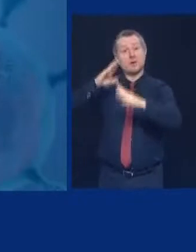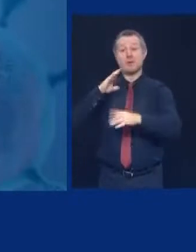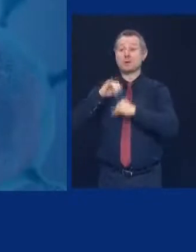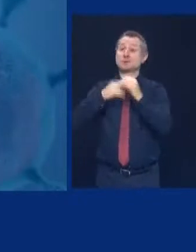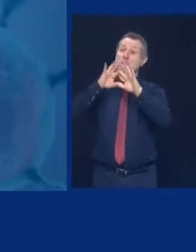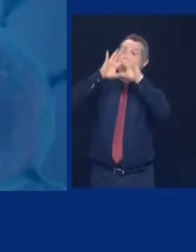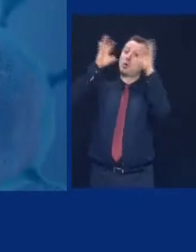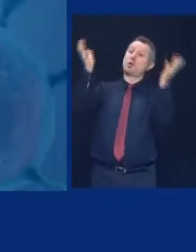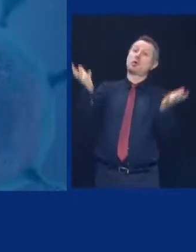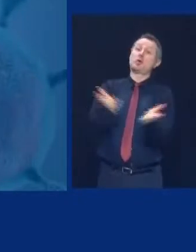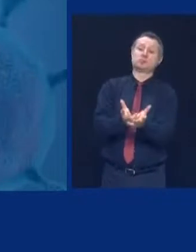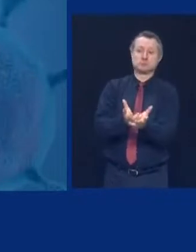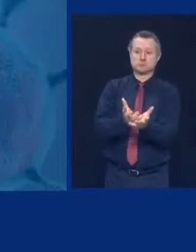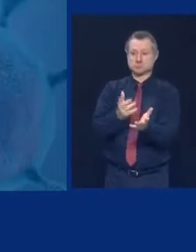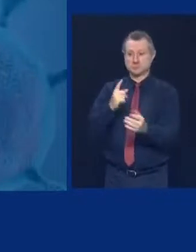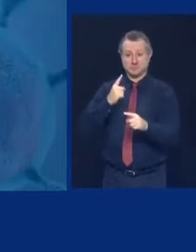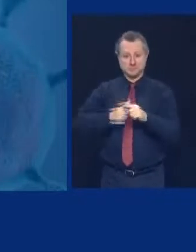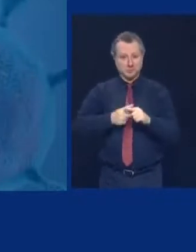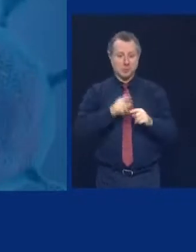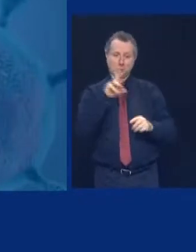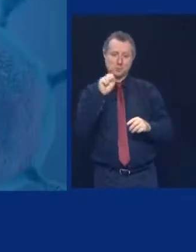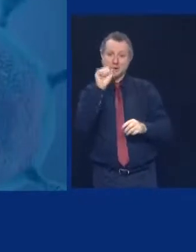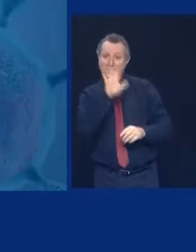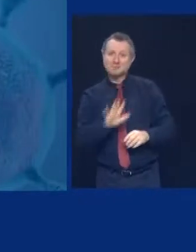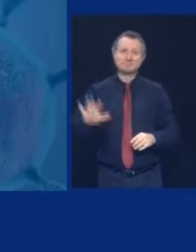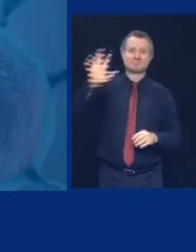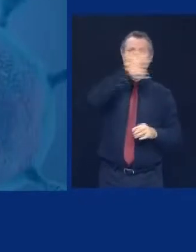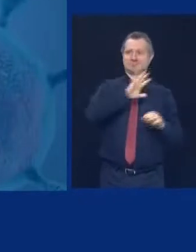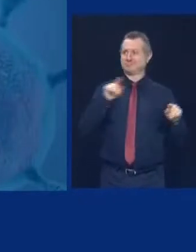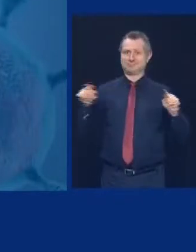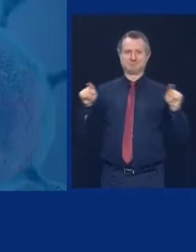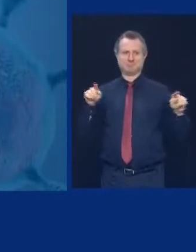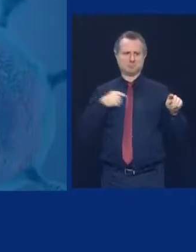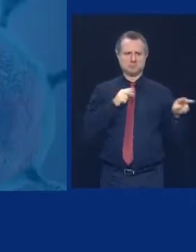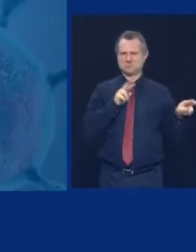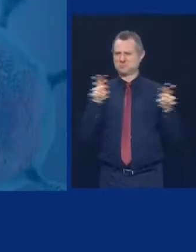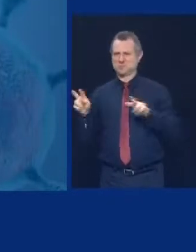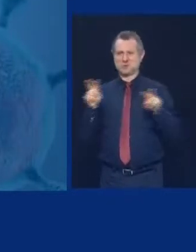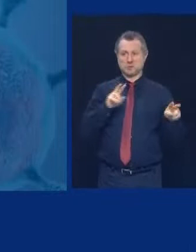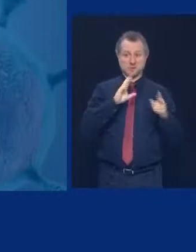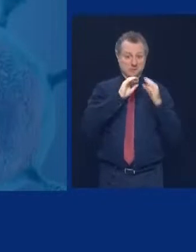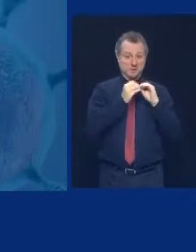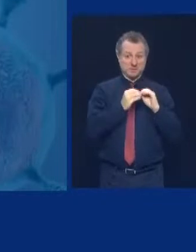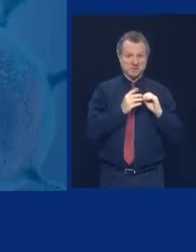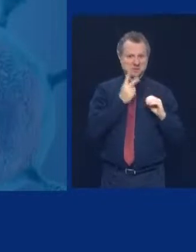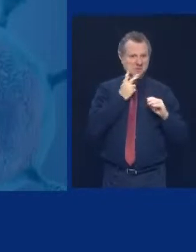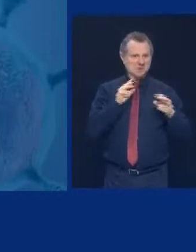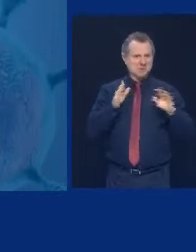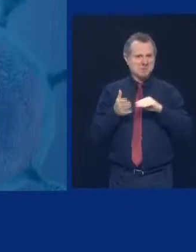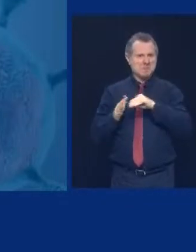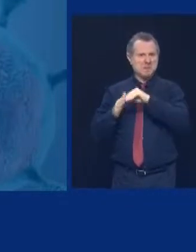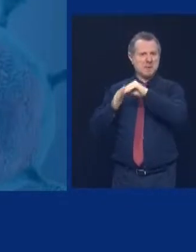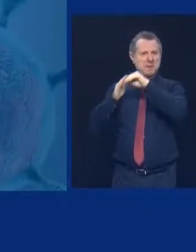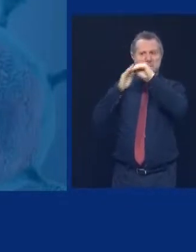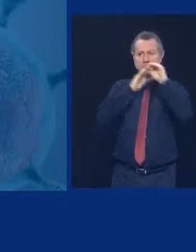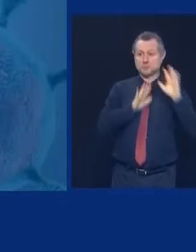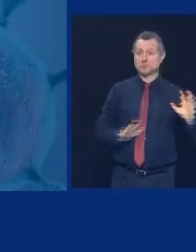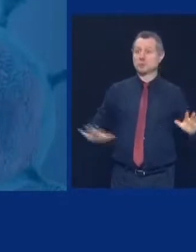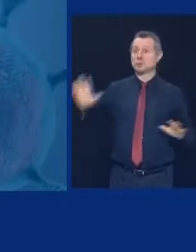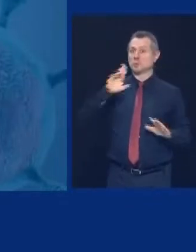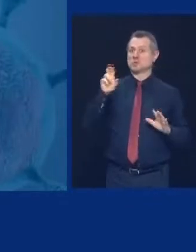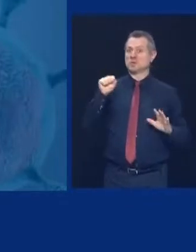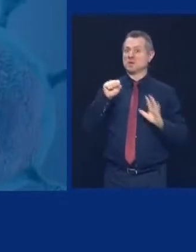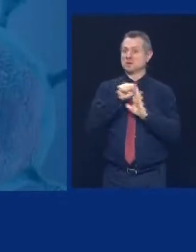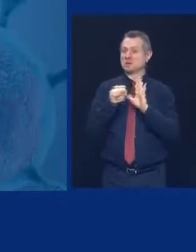important. You see numbers going up all across the country. Some people write